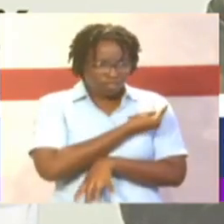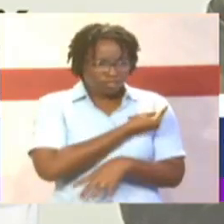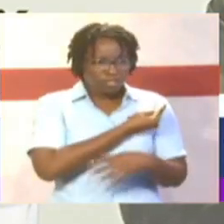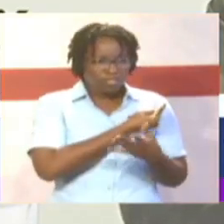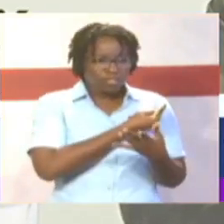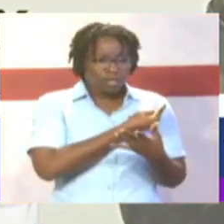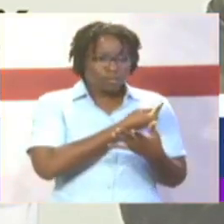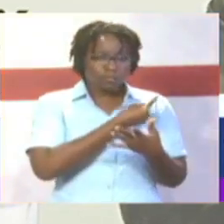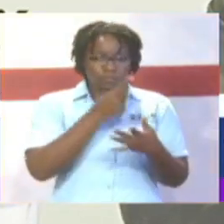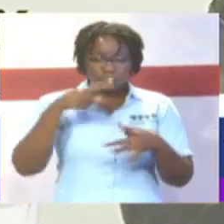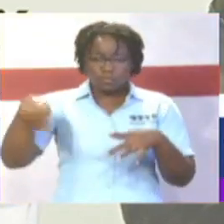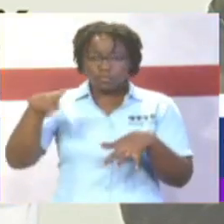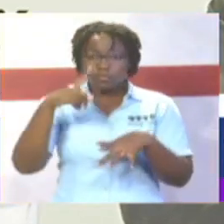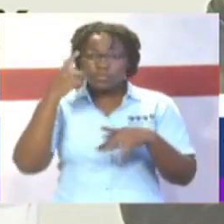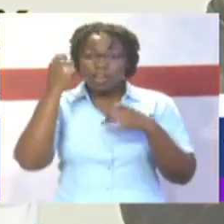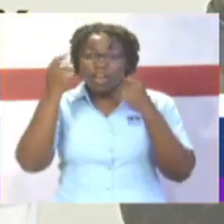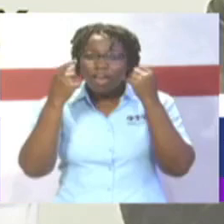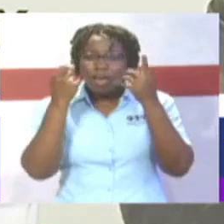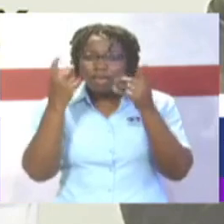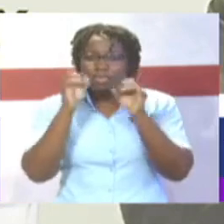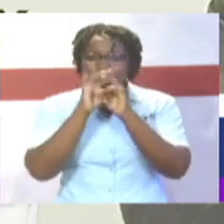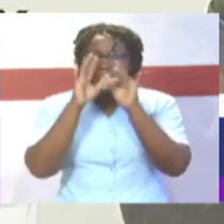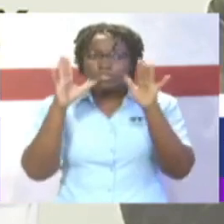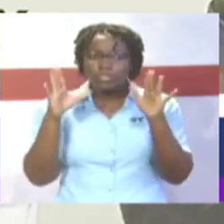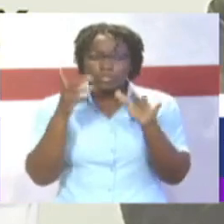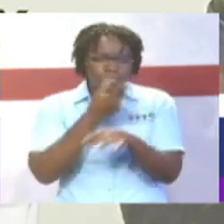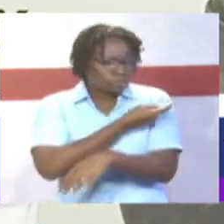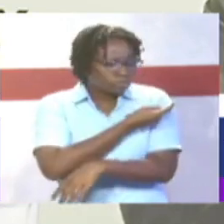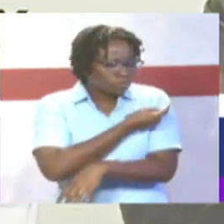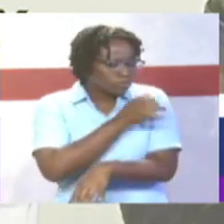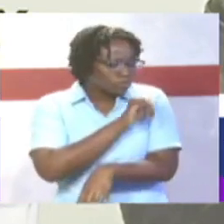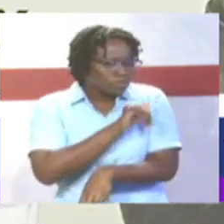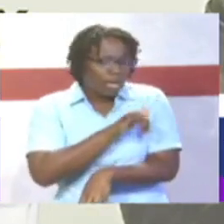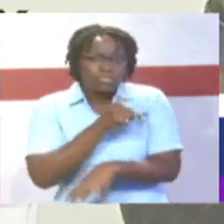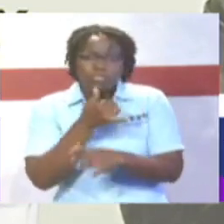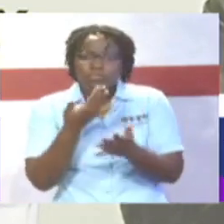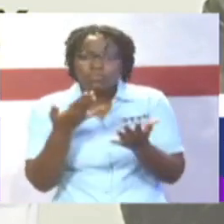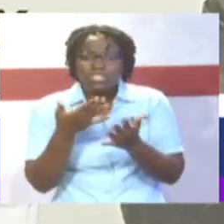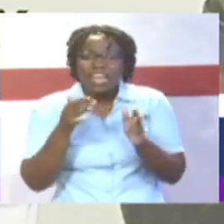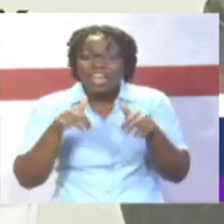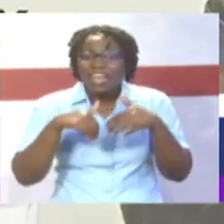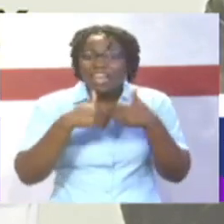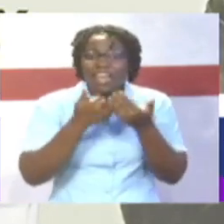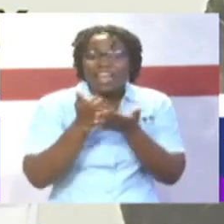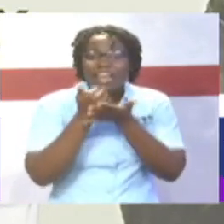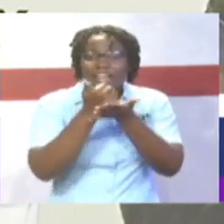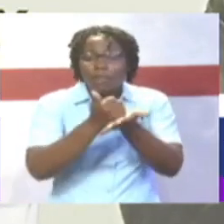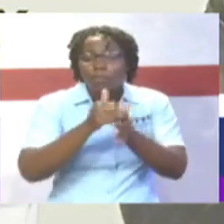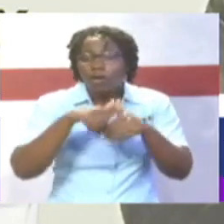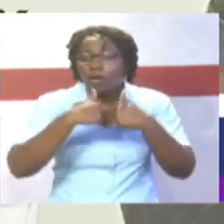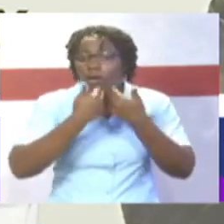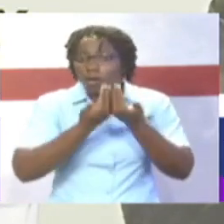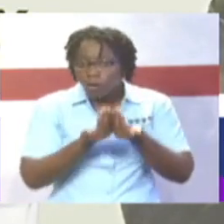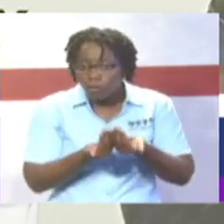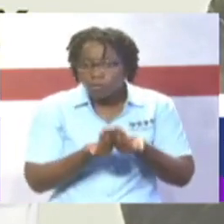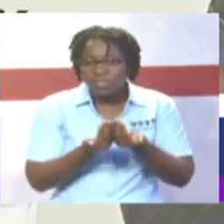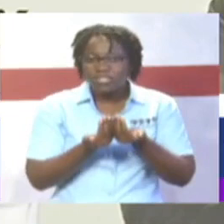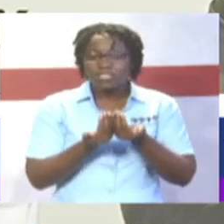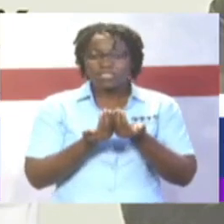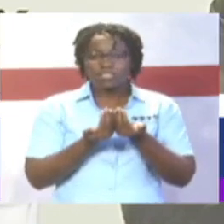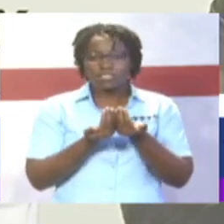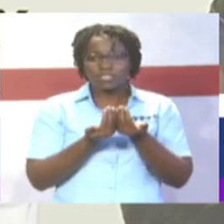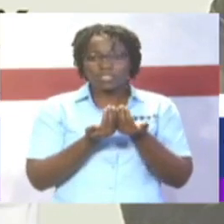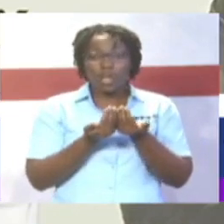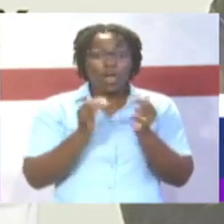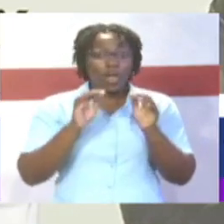benefits of being vaccinated. We've spoken about the vaccinations improving your probability of